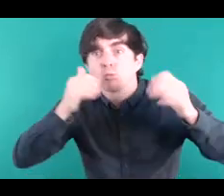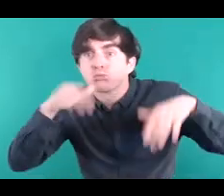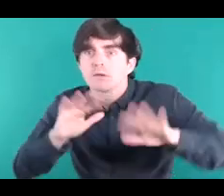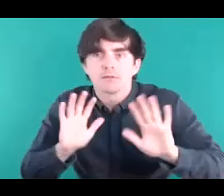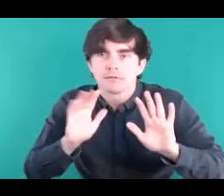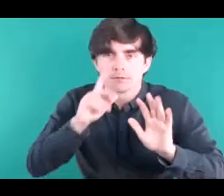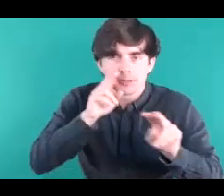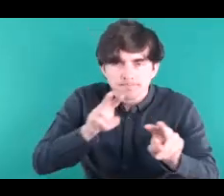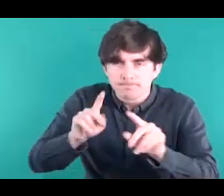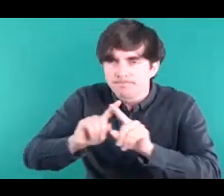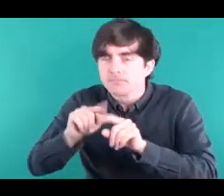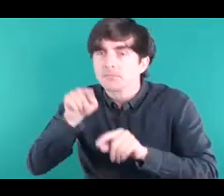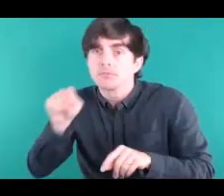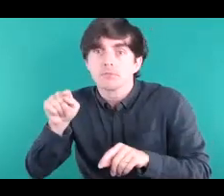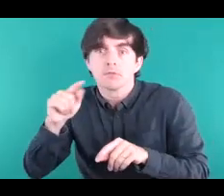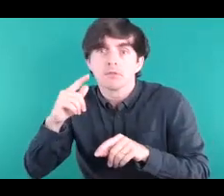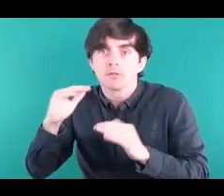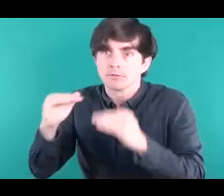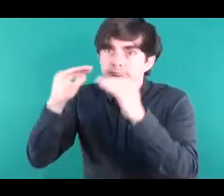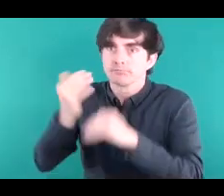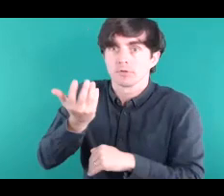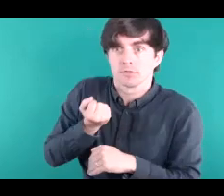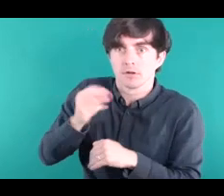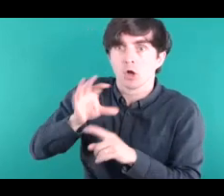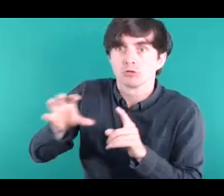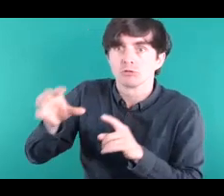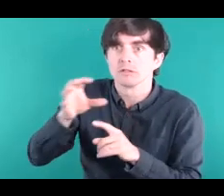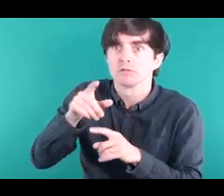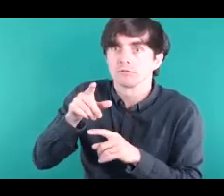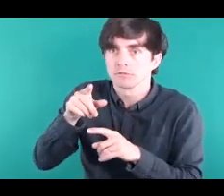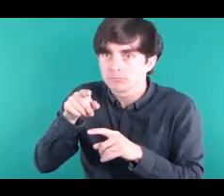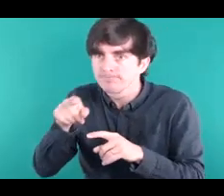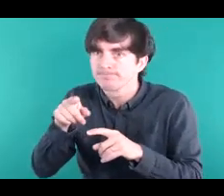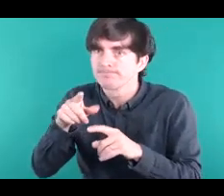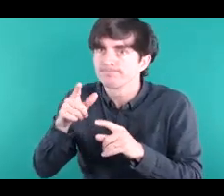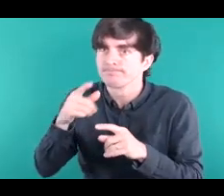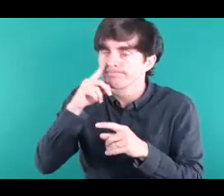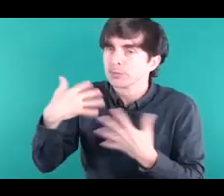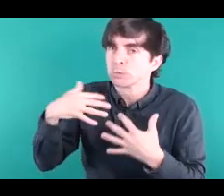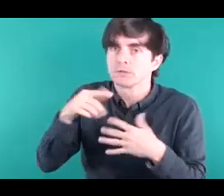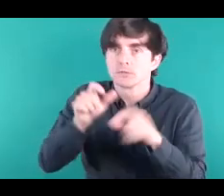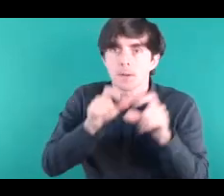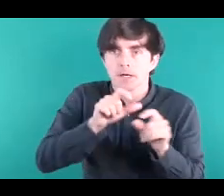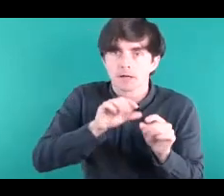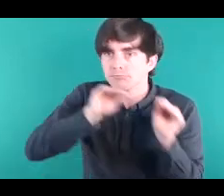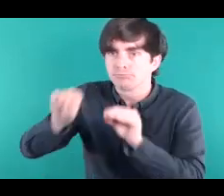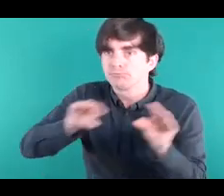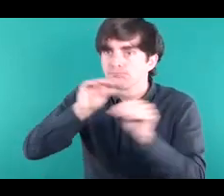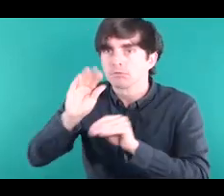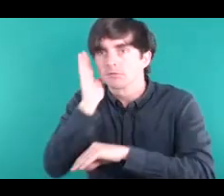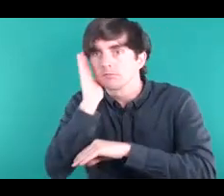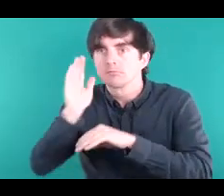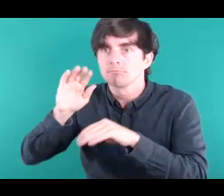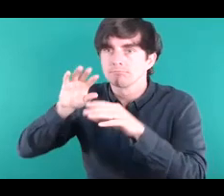the coming weeks and months. So focusing on the countries and the type of measures that have been